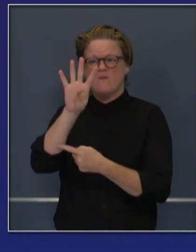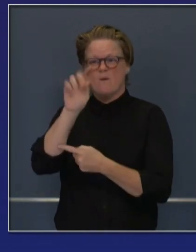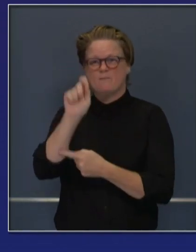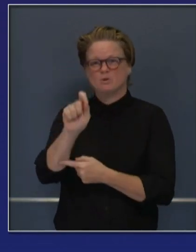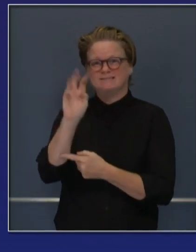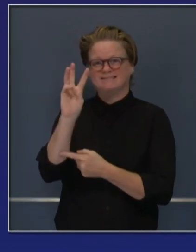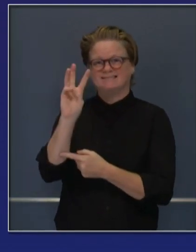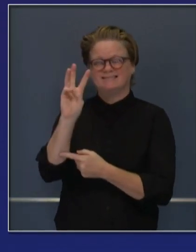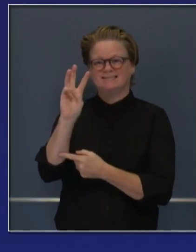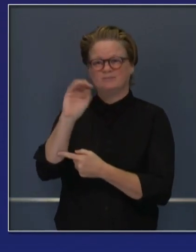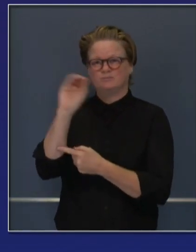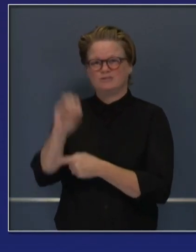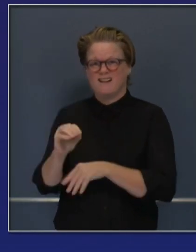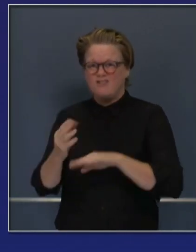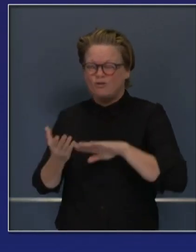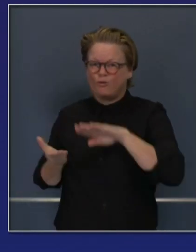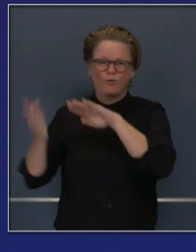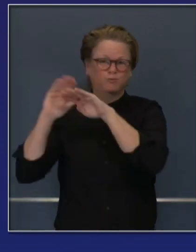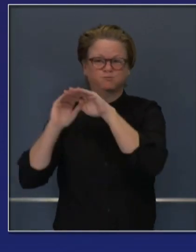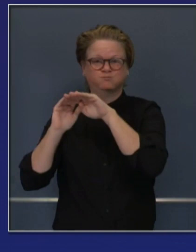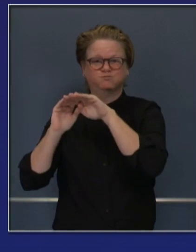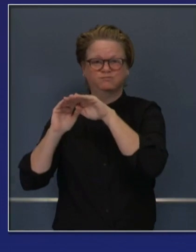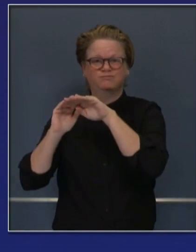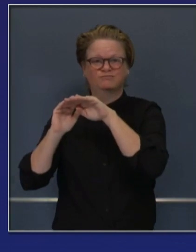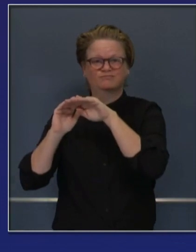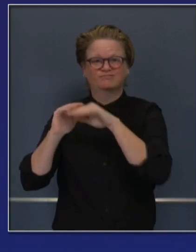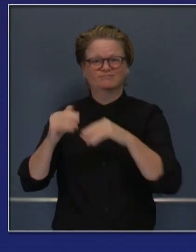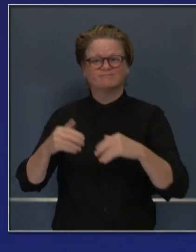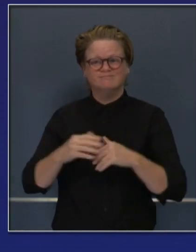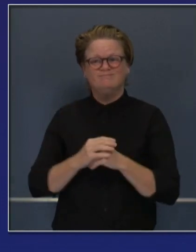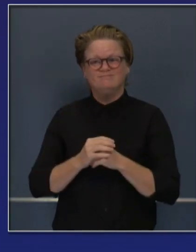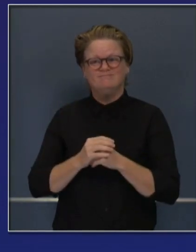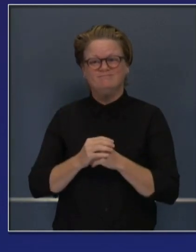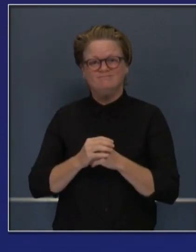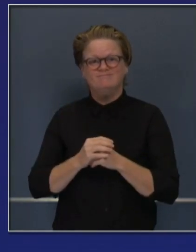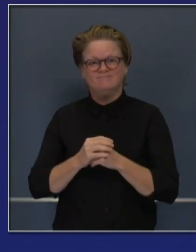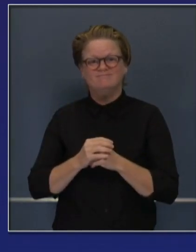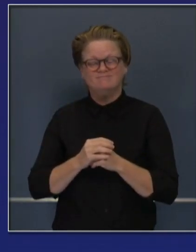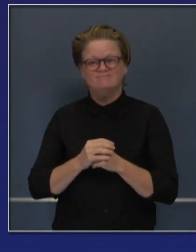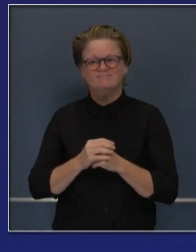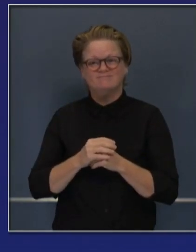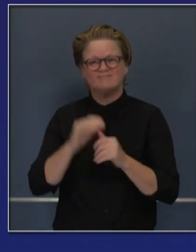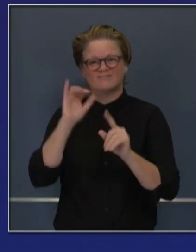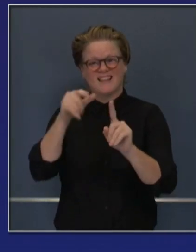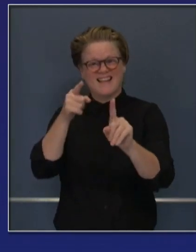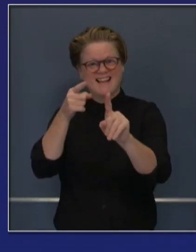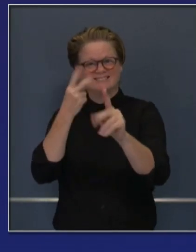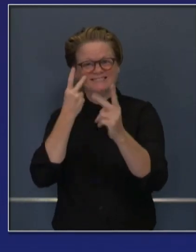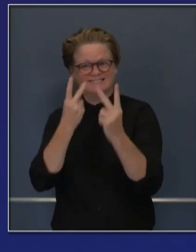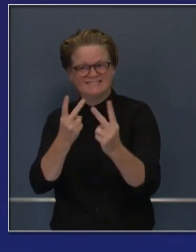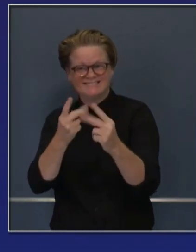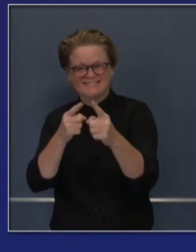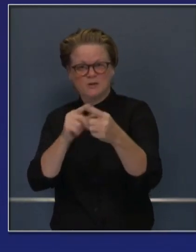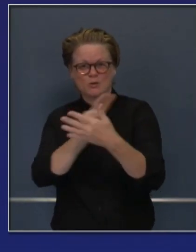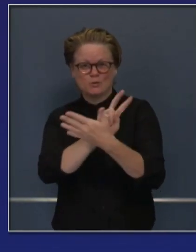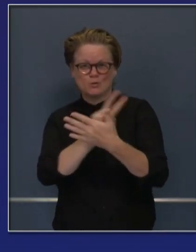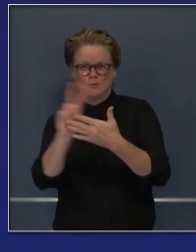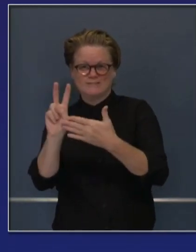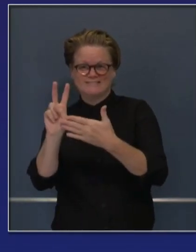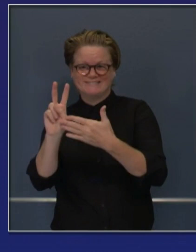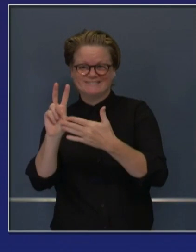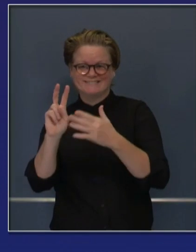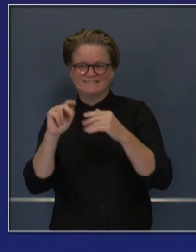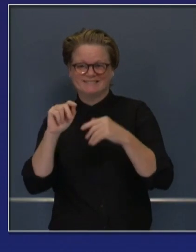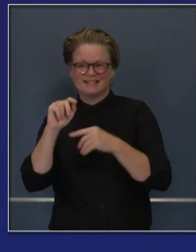over a 14-day period. This slide, familiar to many of you, is a 14-day slide, 4.6%.